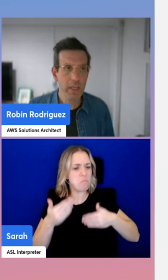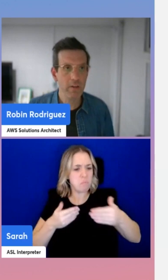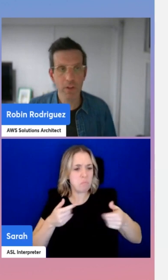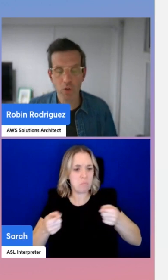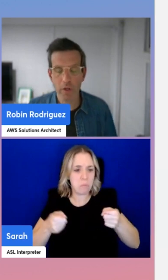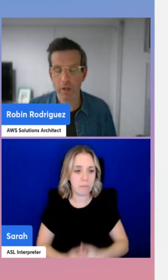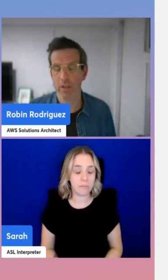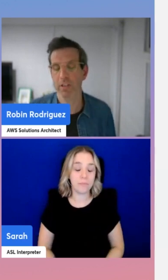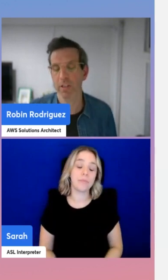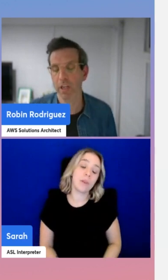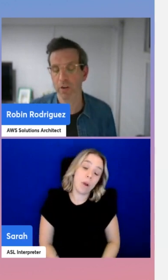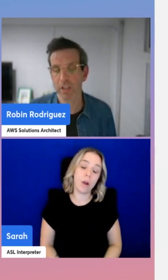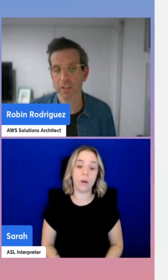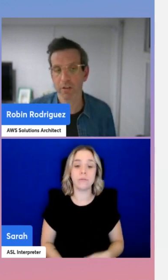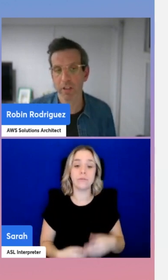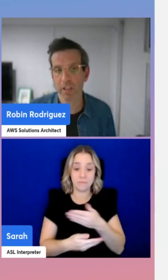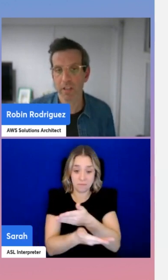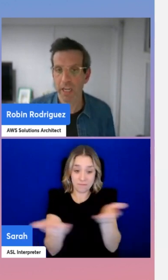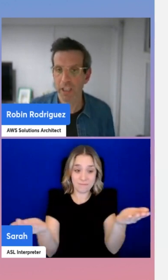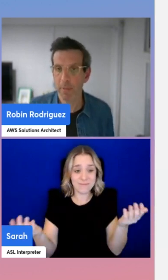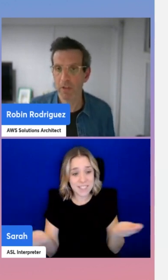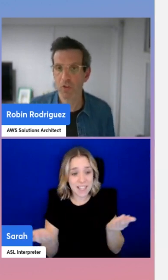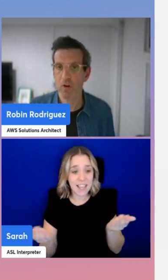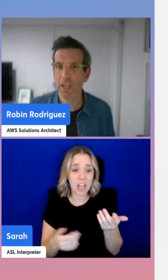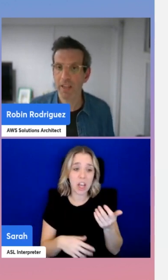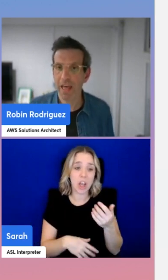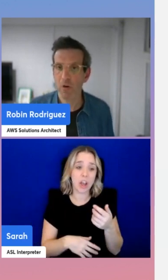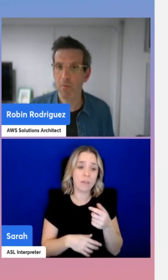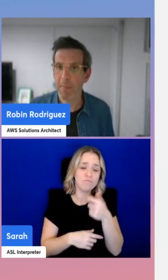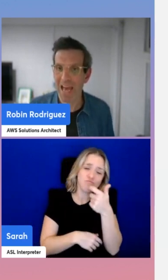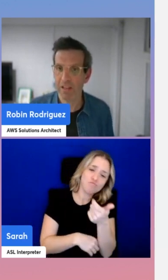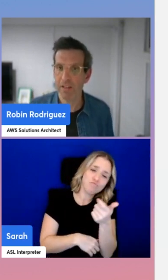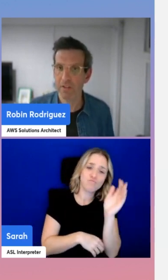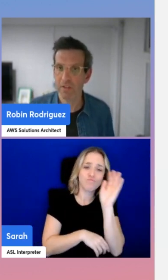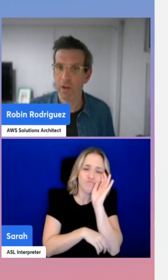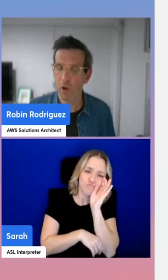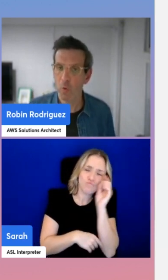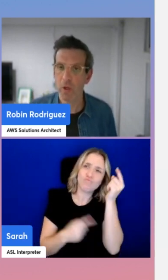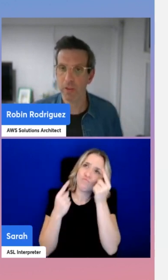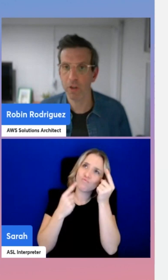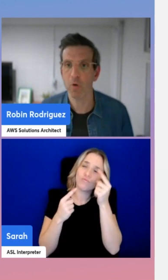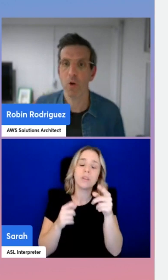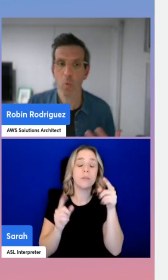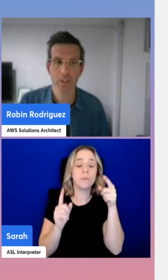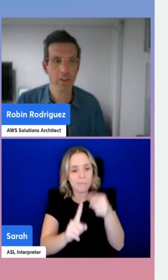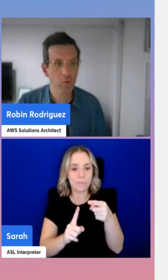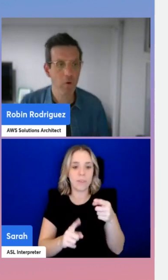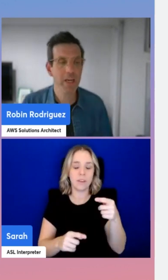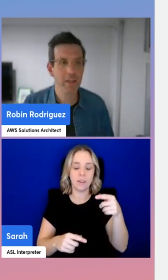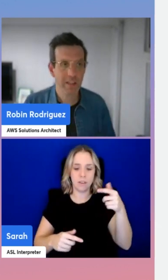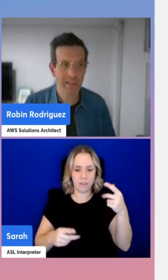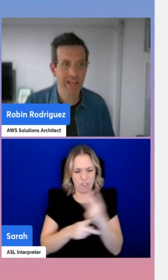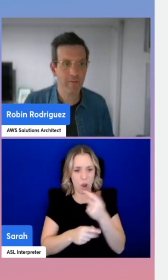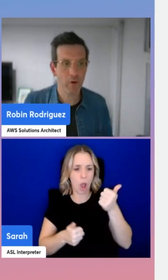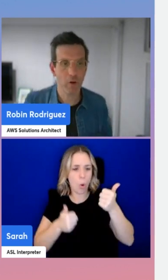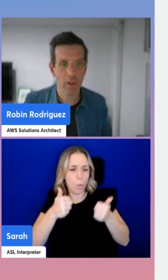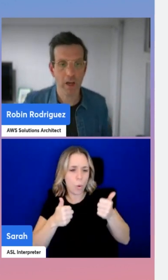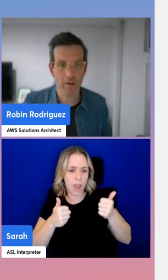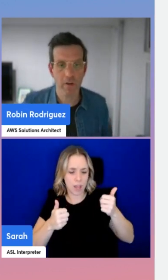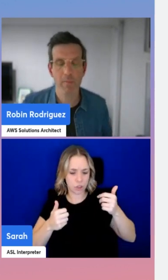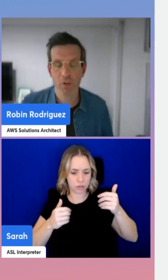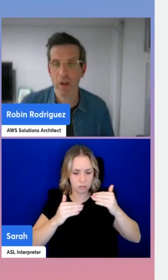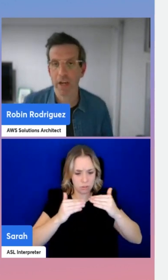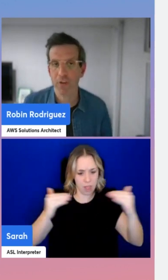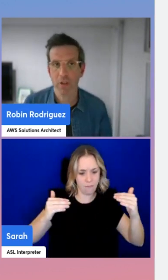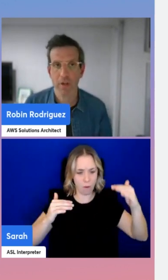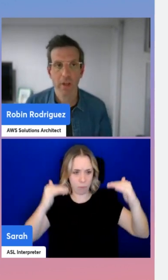every individual here listening or considering this, it's about striking that own balance with you. What's the right level